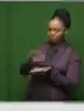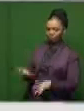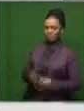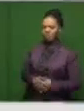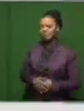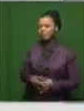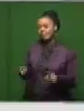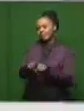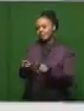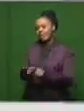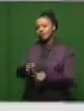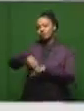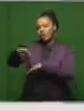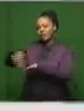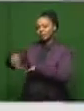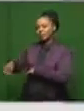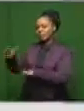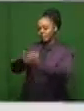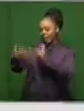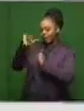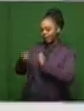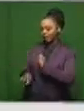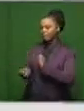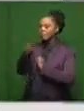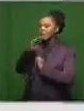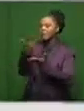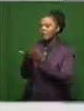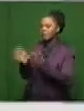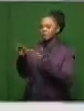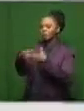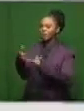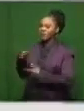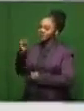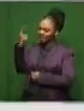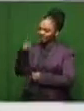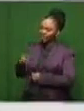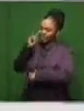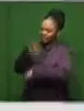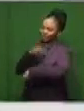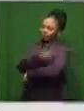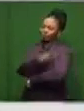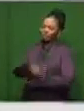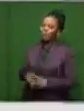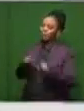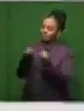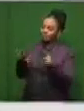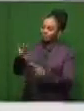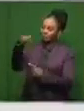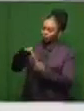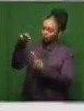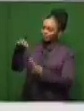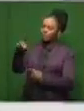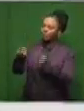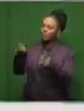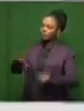to make tourists come back they would want their tourism sector to be immunized. I think the first choice though is to give people confidence to do